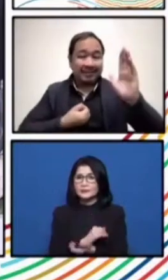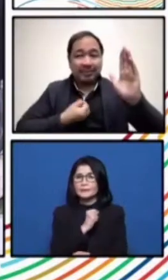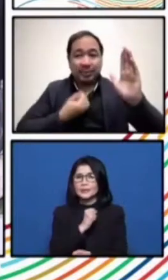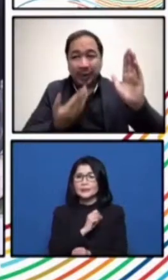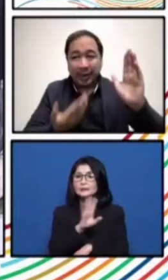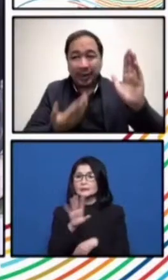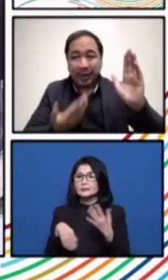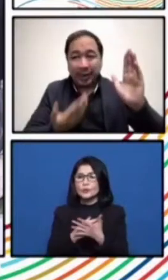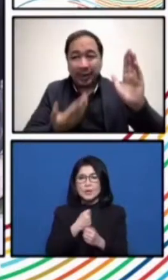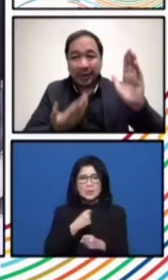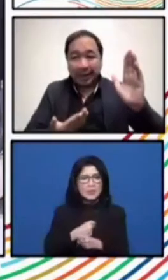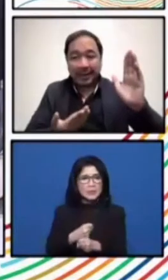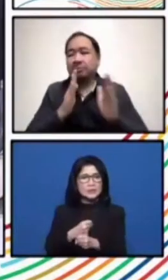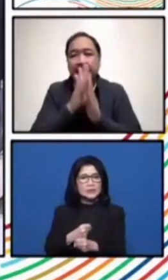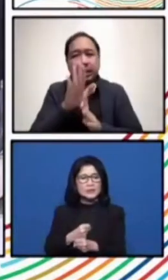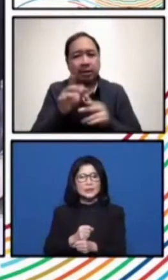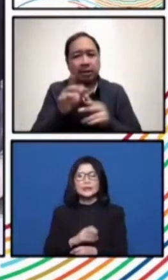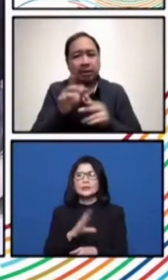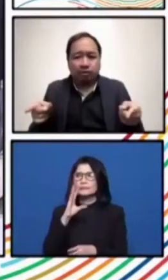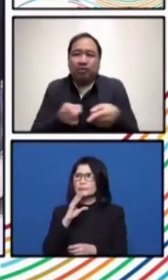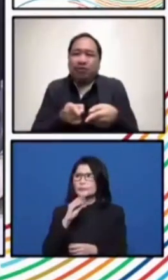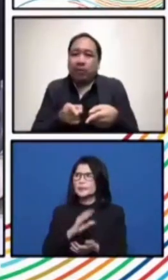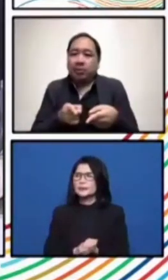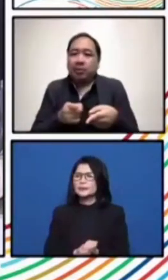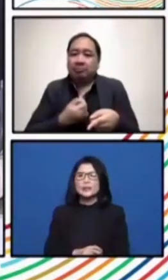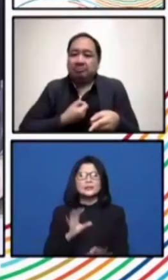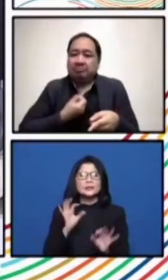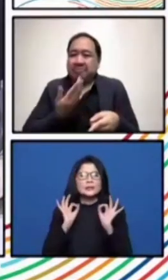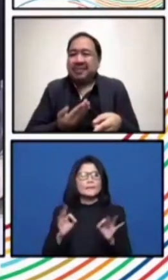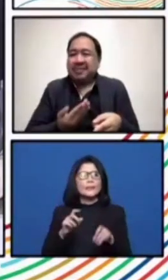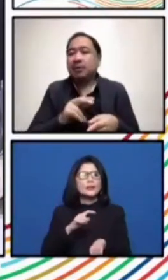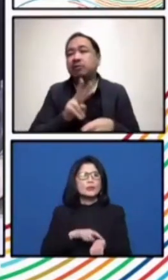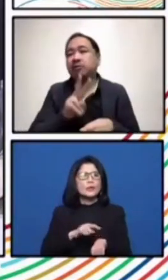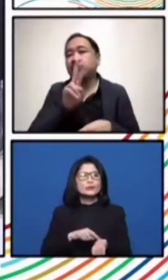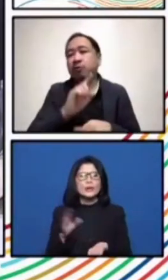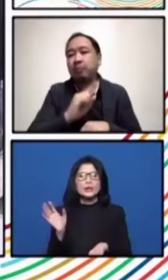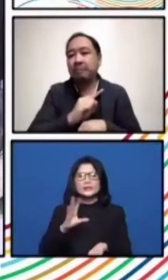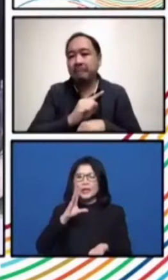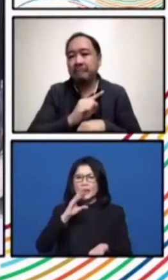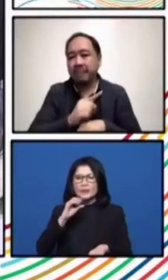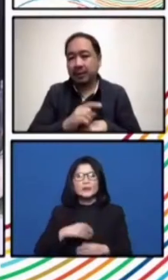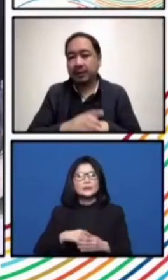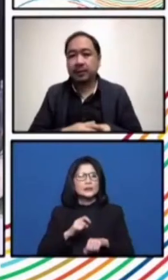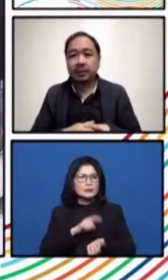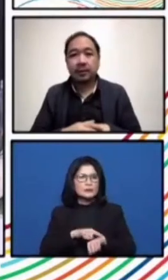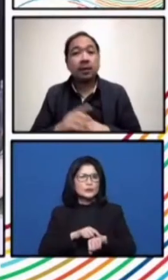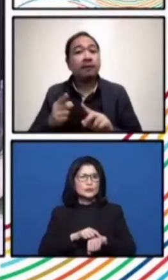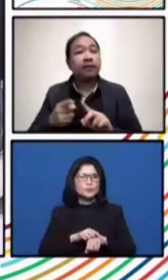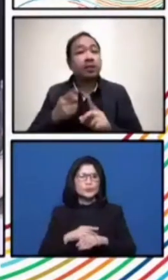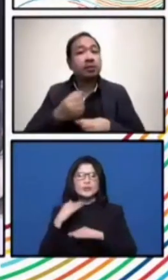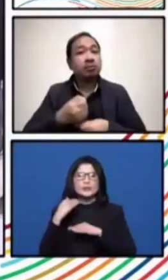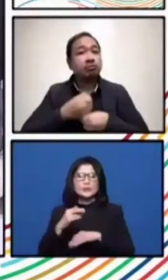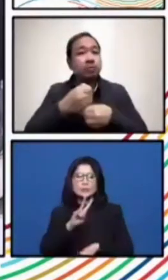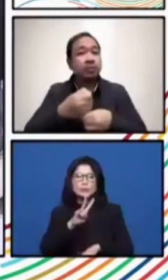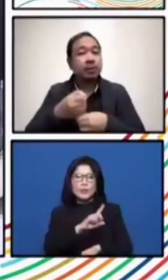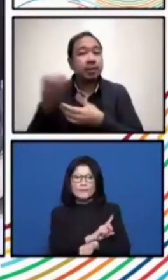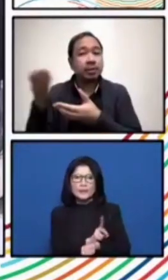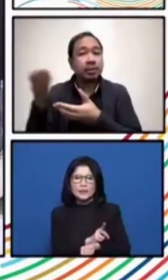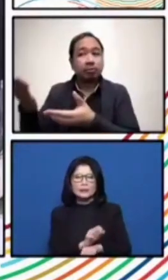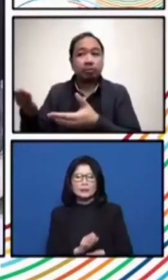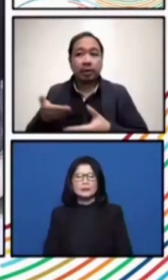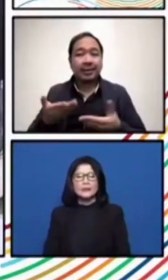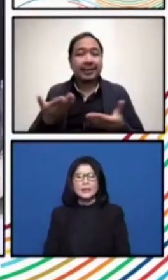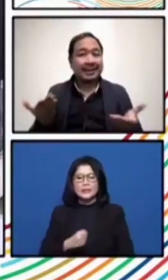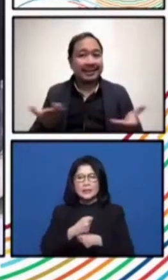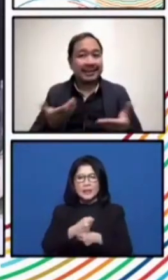not longer than two minutes each I will first invite delegates who are present in the room to speak followed by